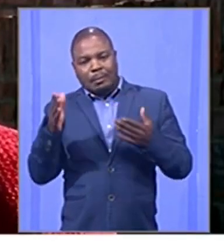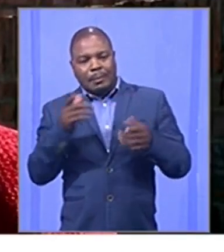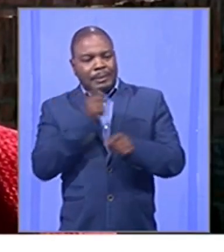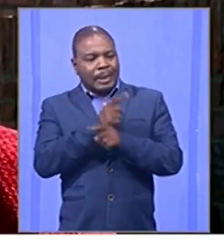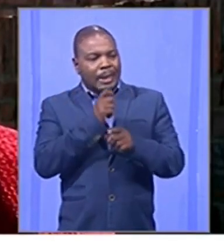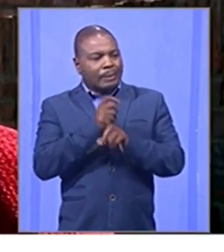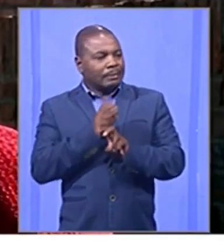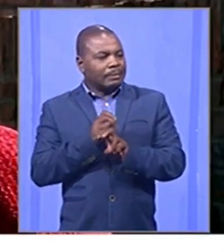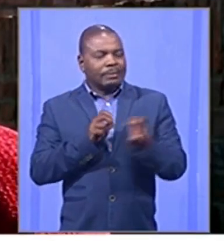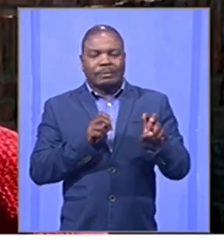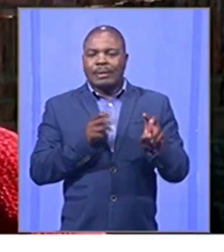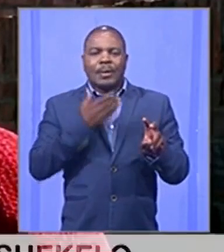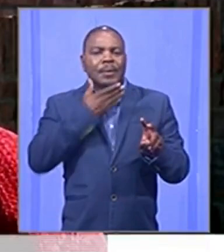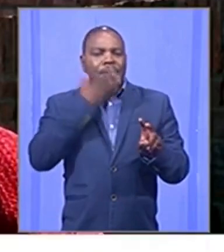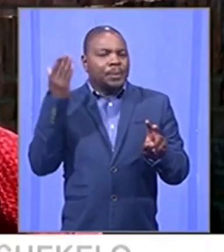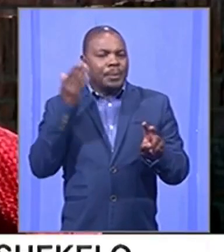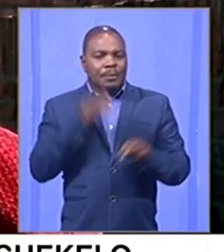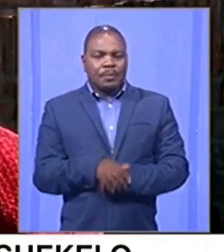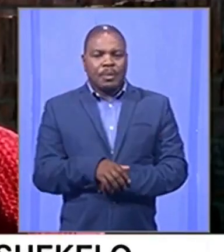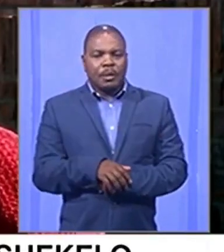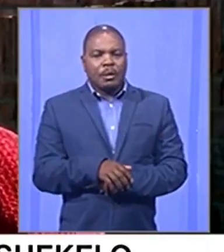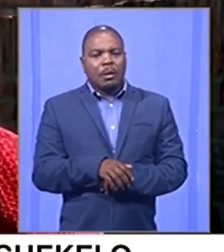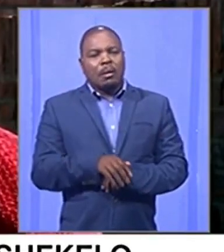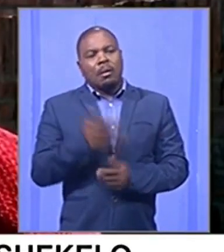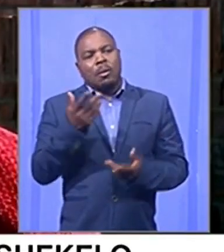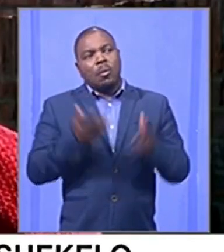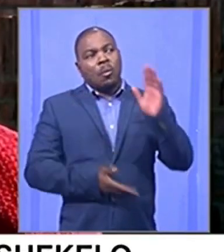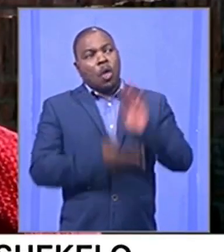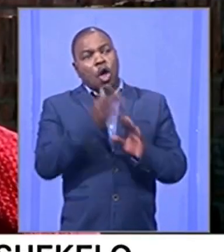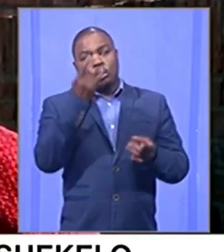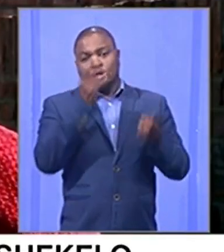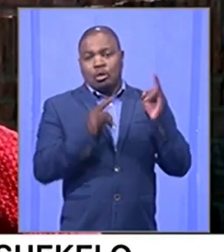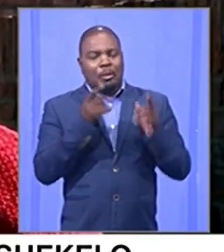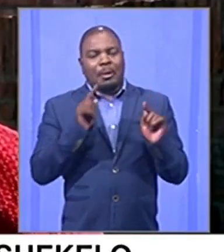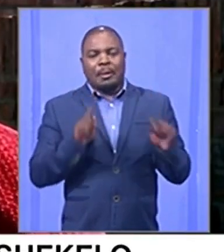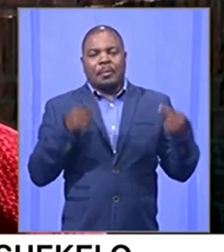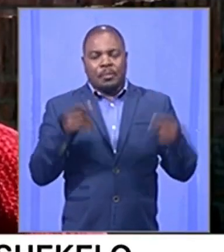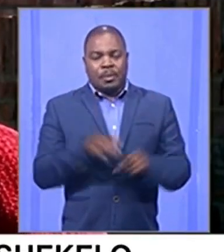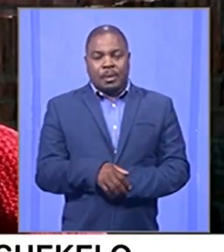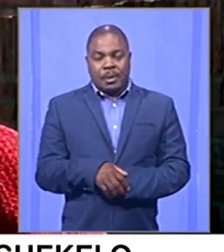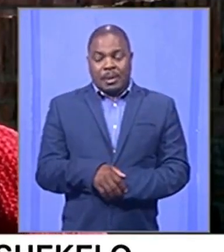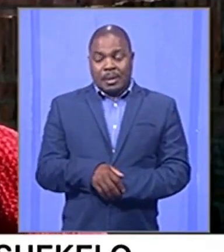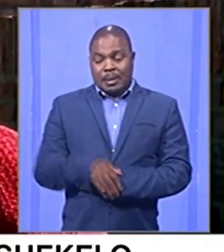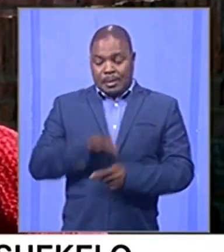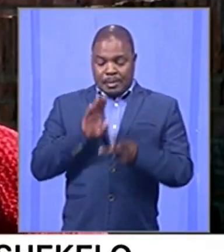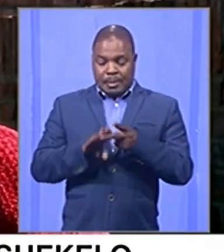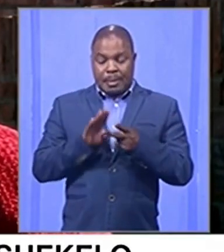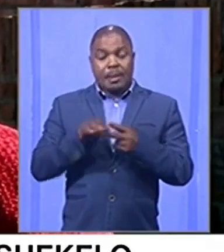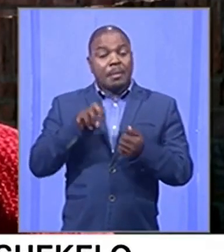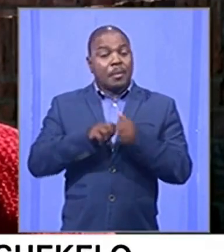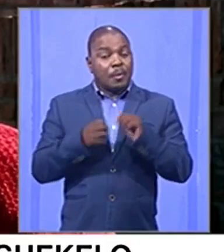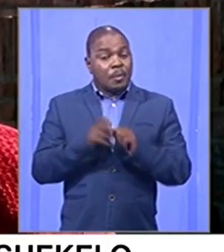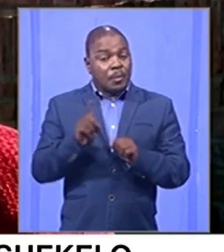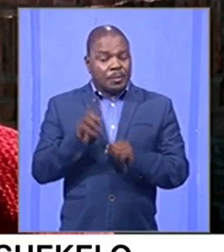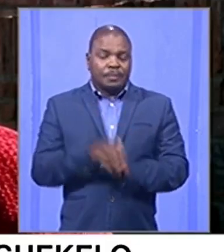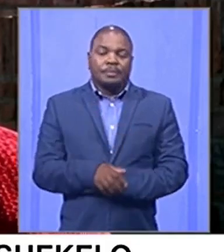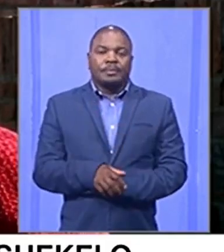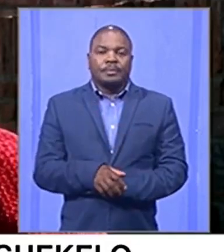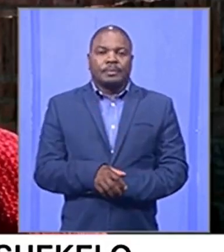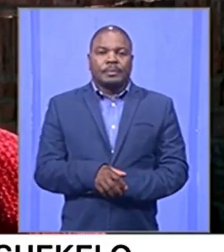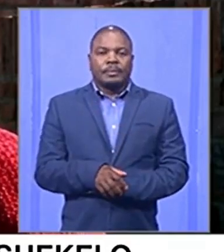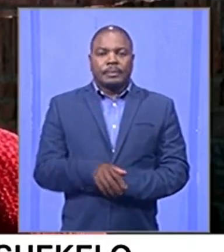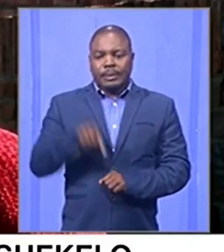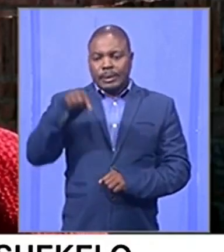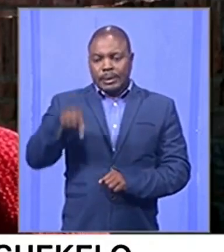taxi ba se ba nkitla bana le transport ho fitlhela ko toropong. So ntho engwe hape le gore ke bothata bathong ba rona ntho ena